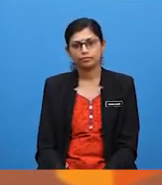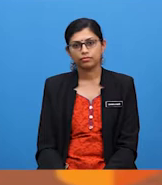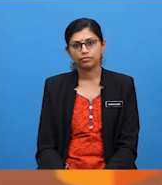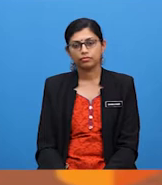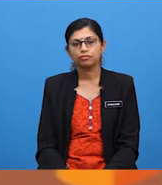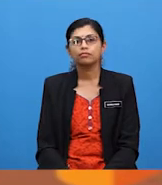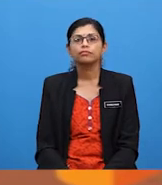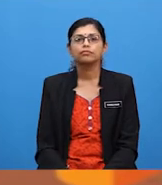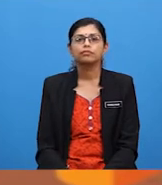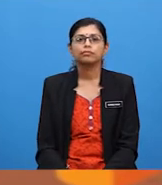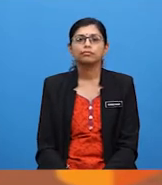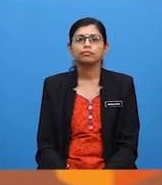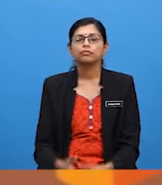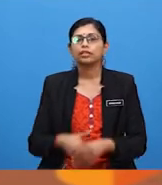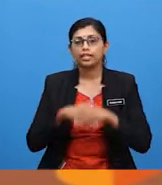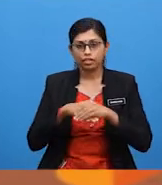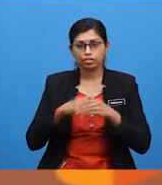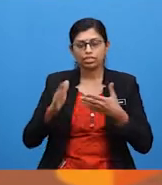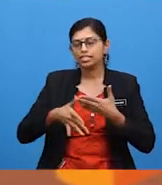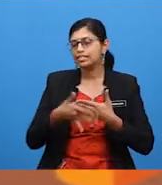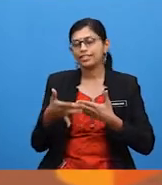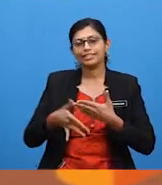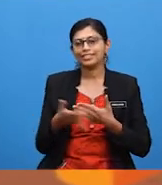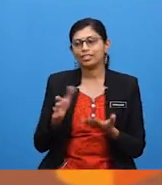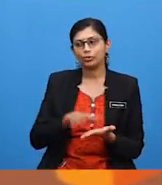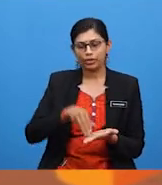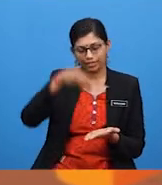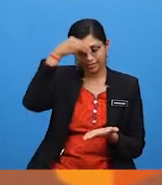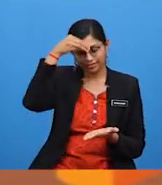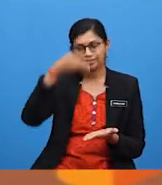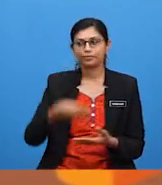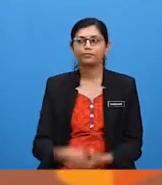English is easy to learn.